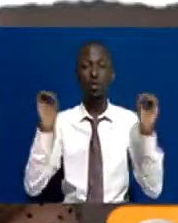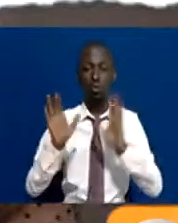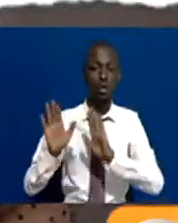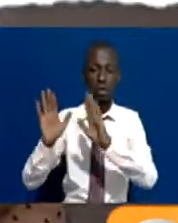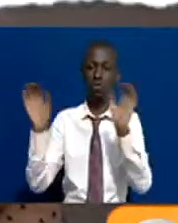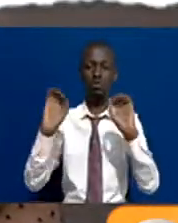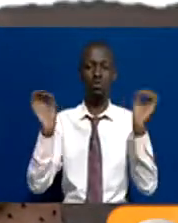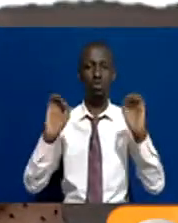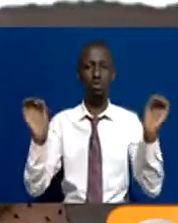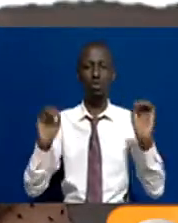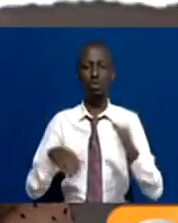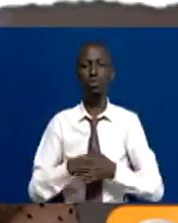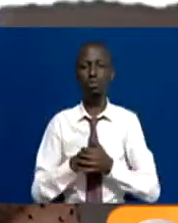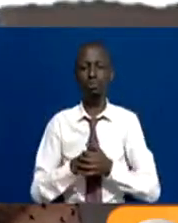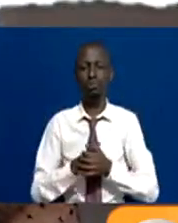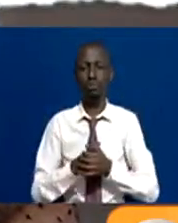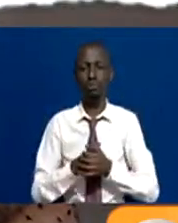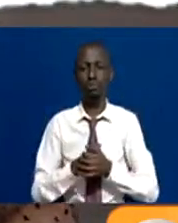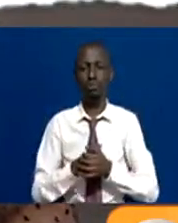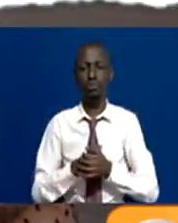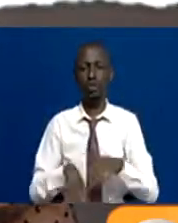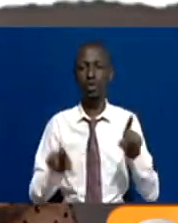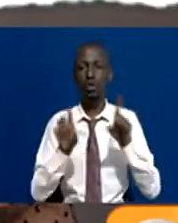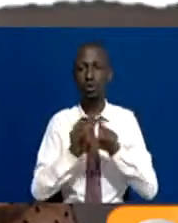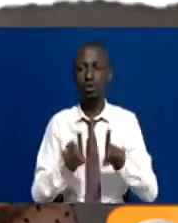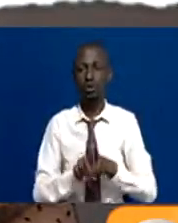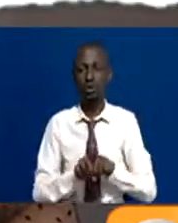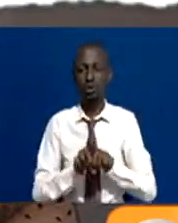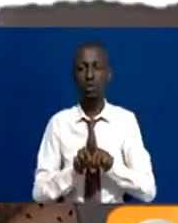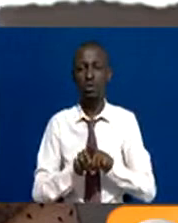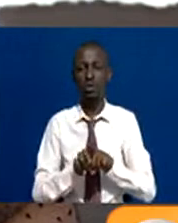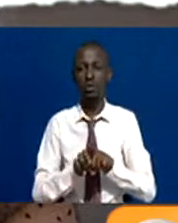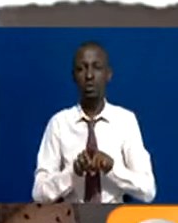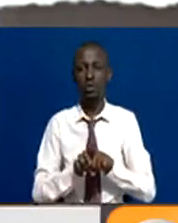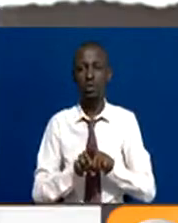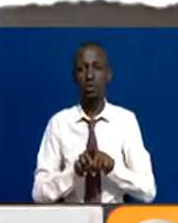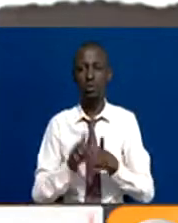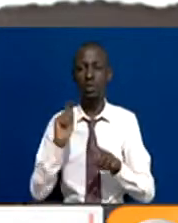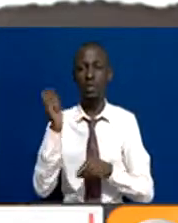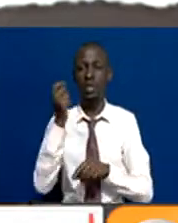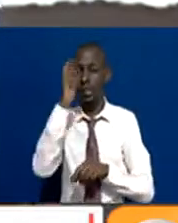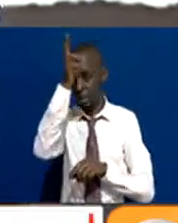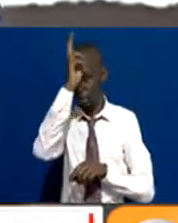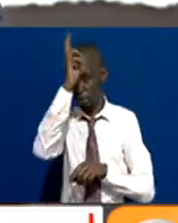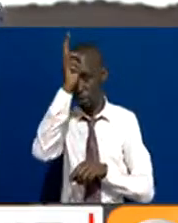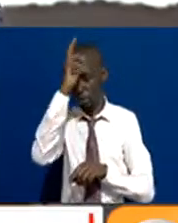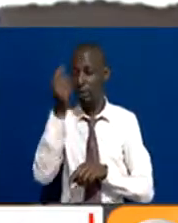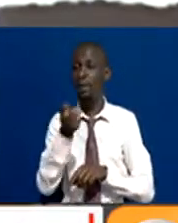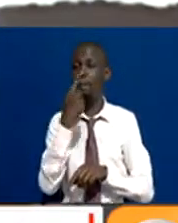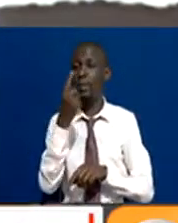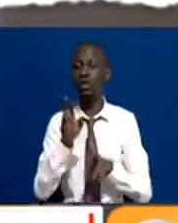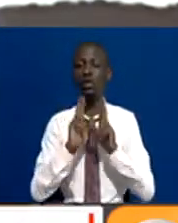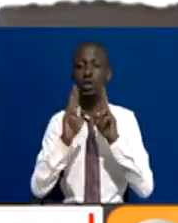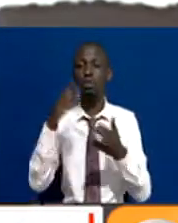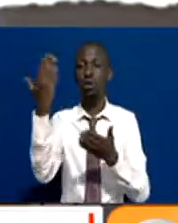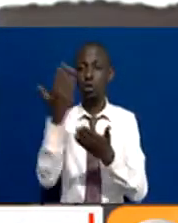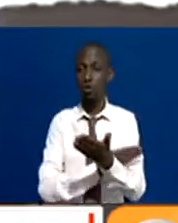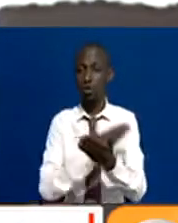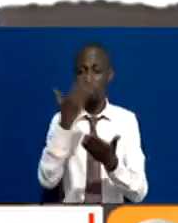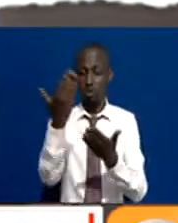don't leave without it. And then they will issue a P3 form or a Kenya Police Medical Report form. That form is